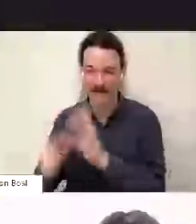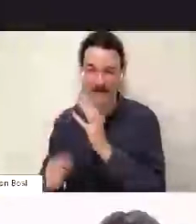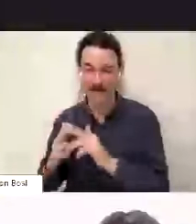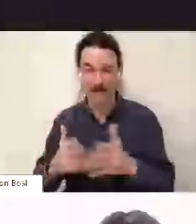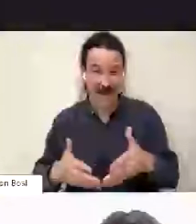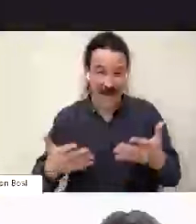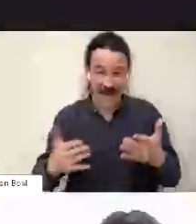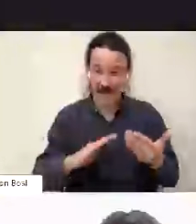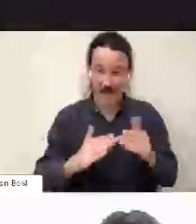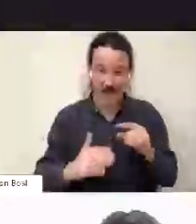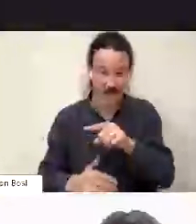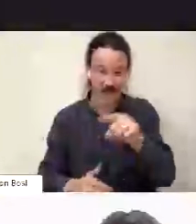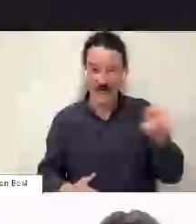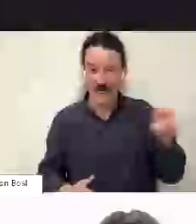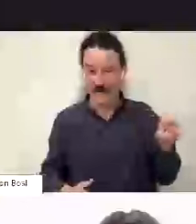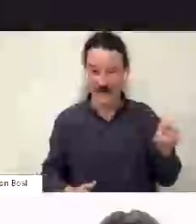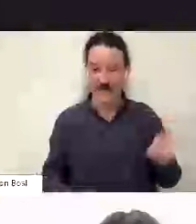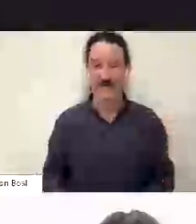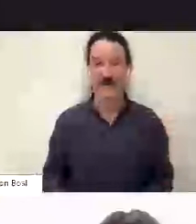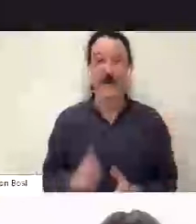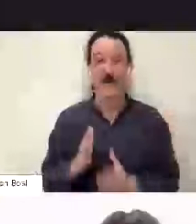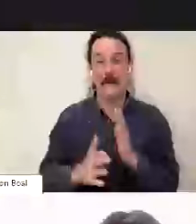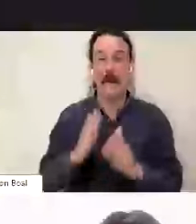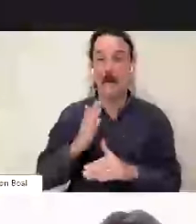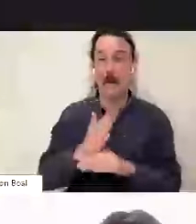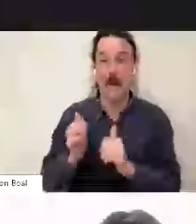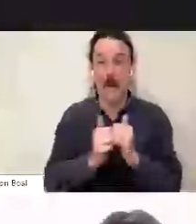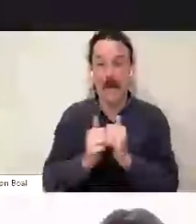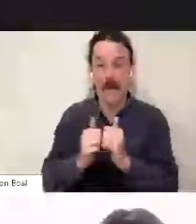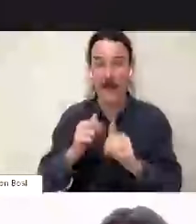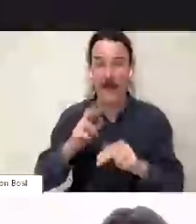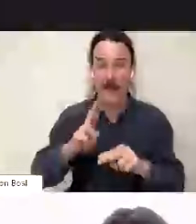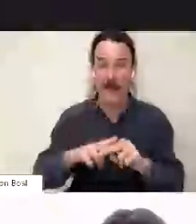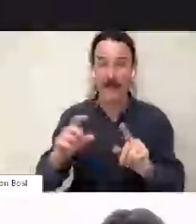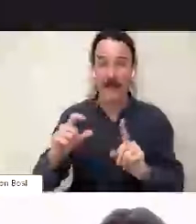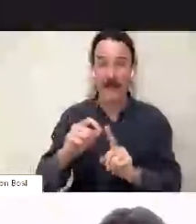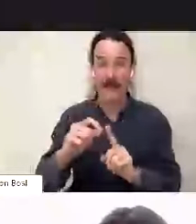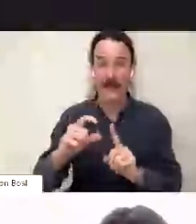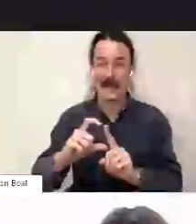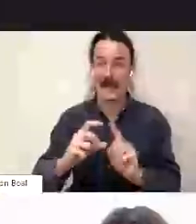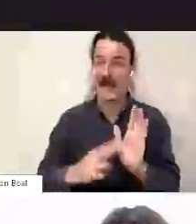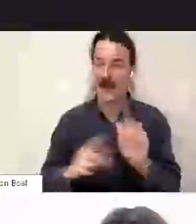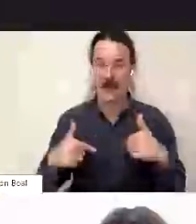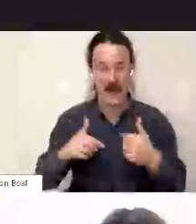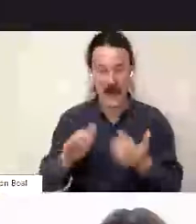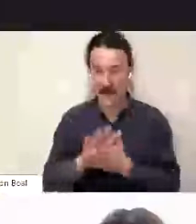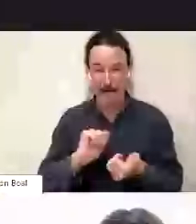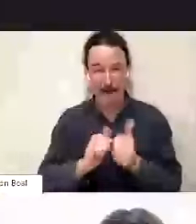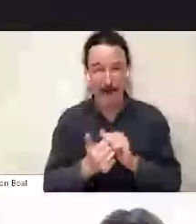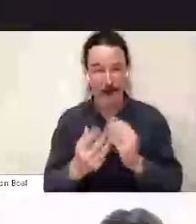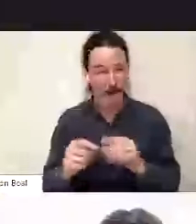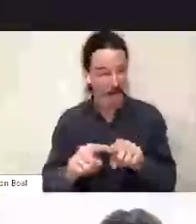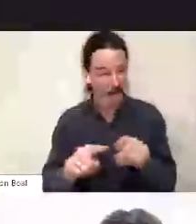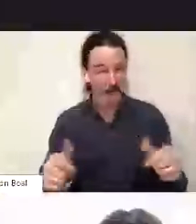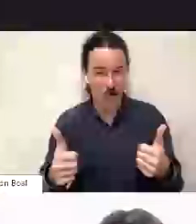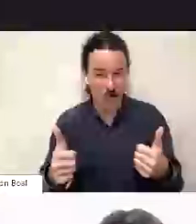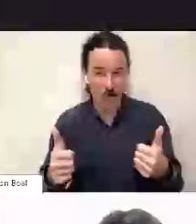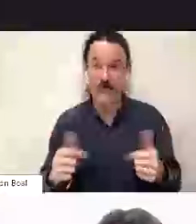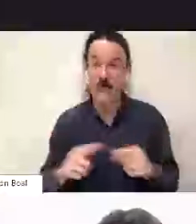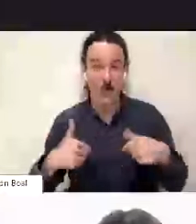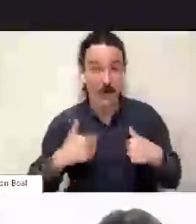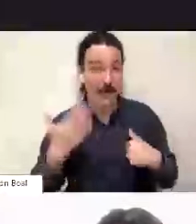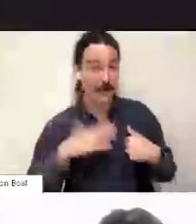partnership with FPDN, we'd be always happy to partner, and we need other providers to be able to fill